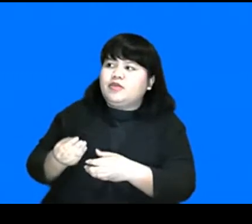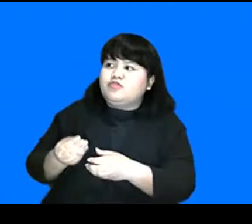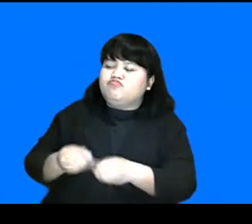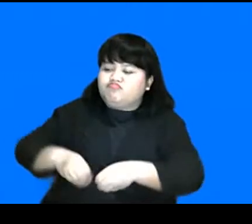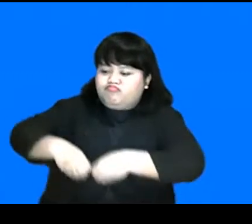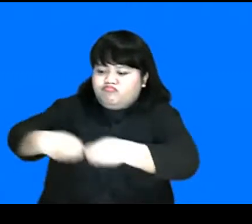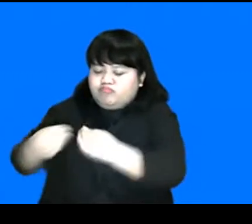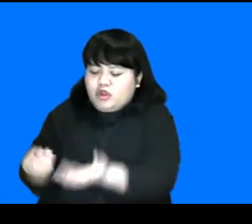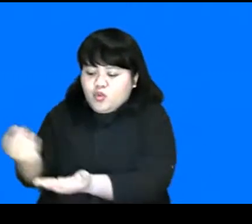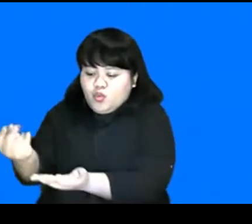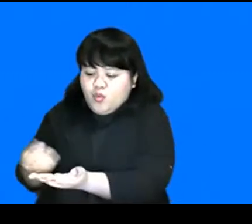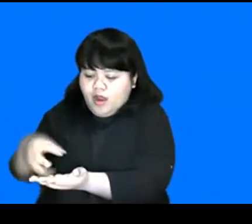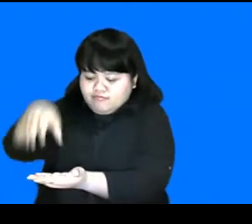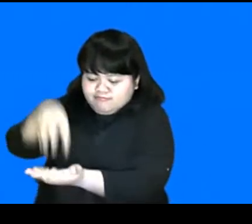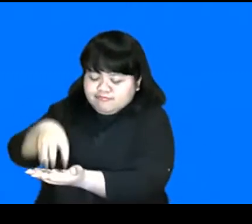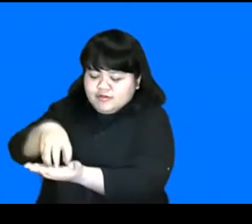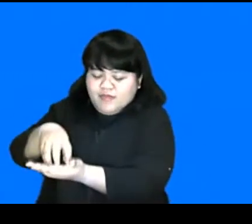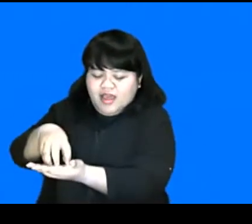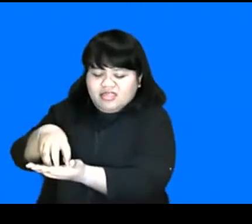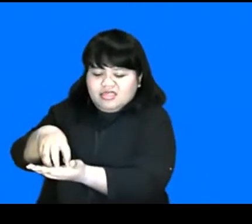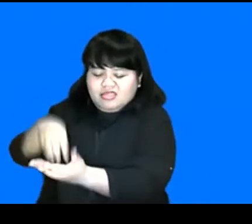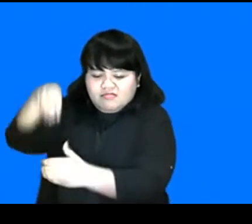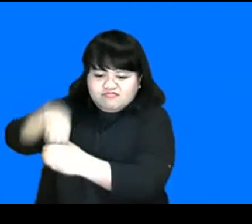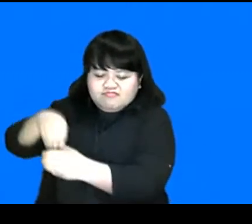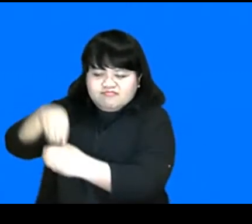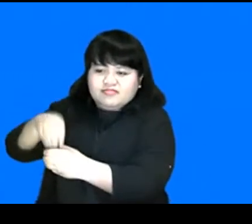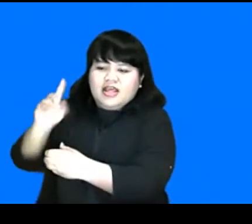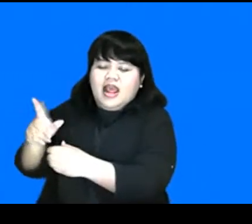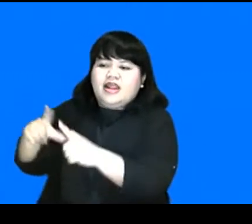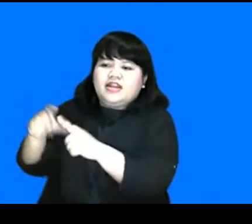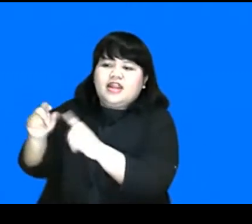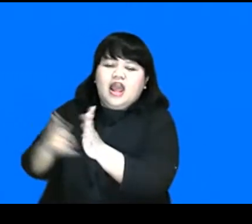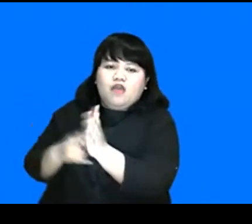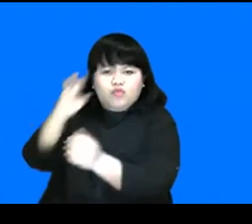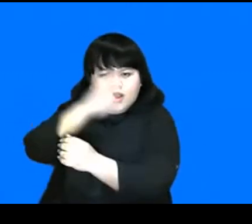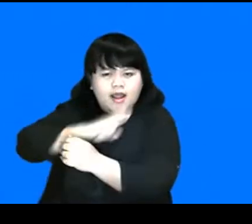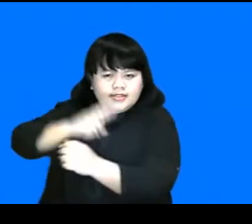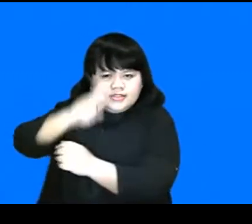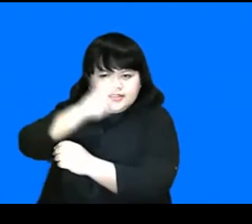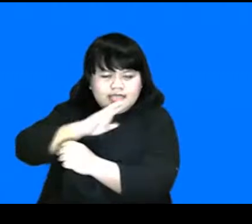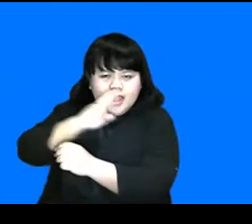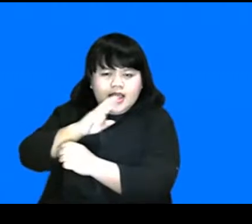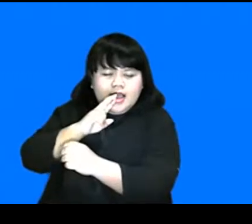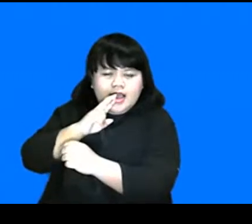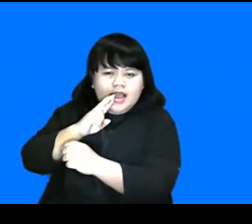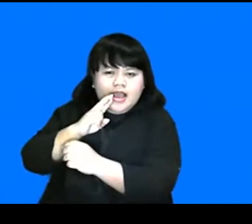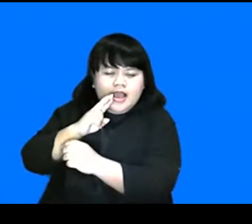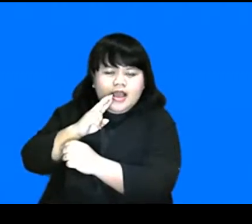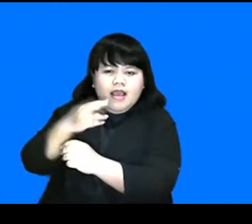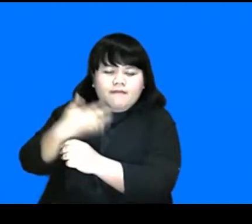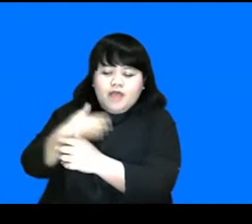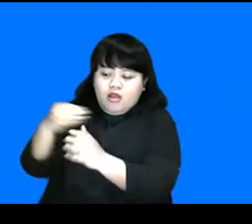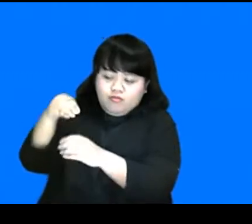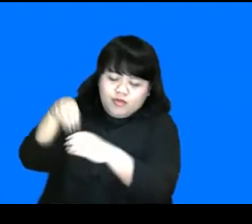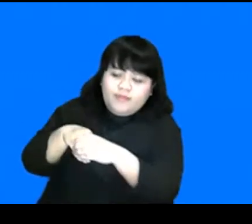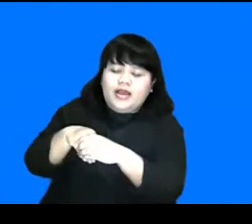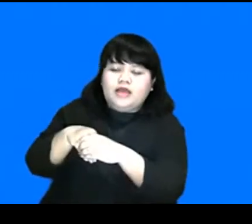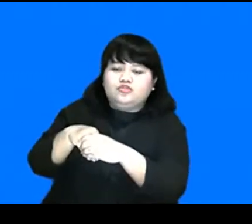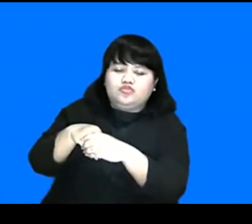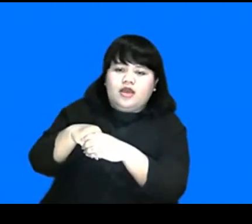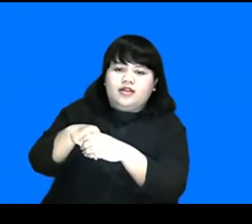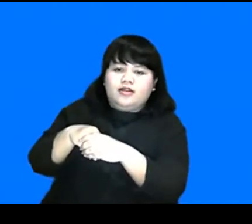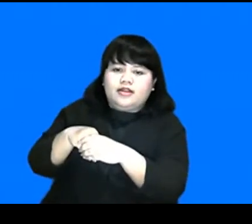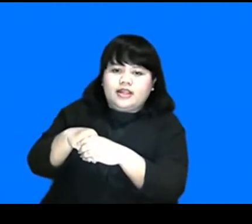secret bank account. They just put it in the national bank. And when they put it in the bank, that's where people can access and, borrow